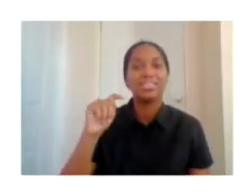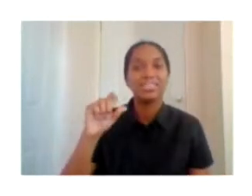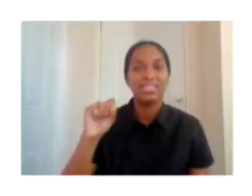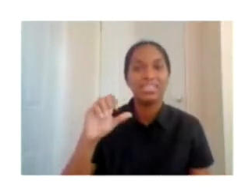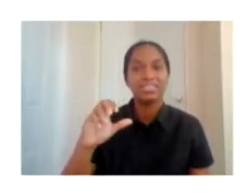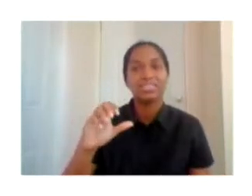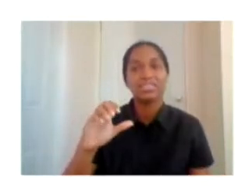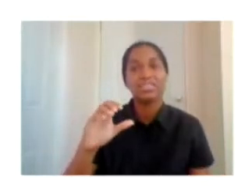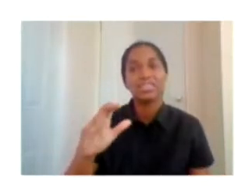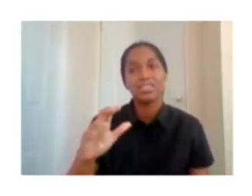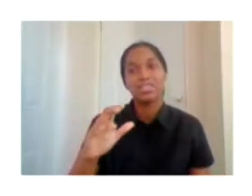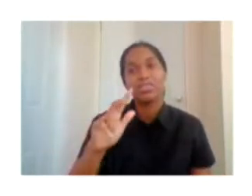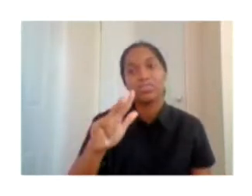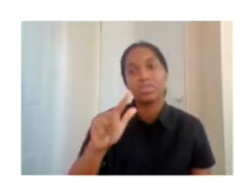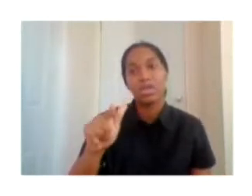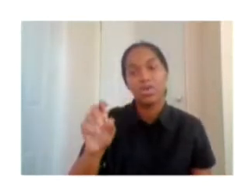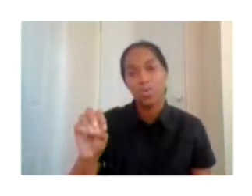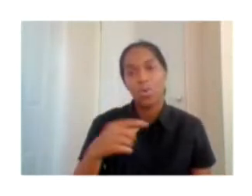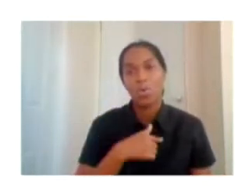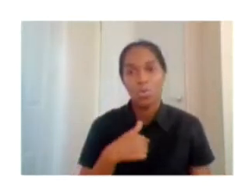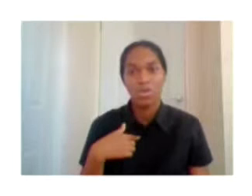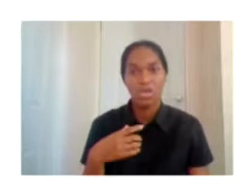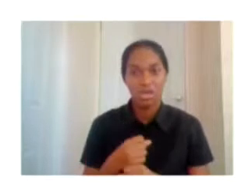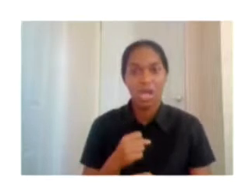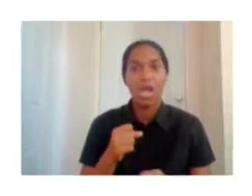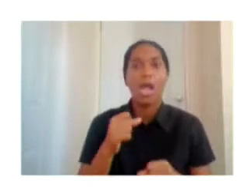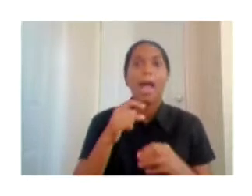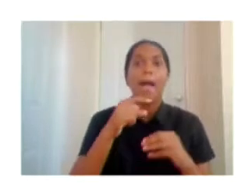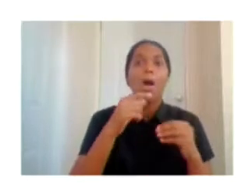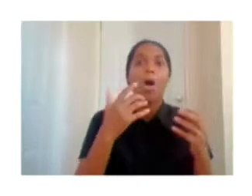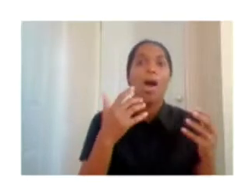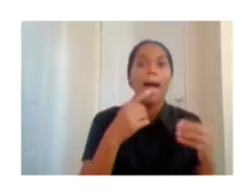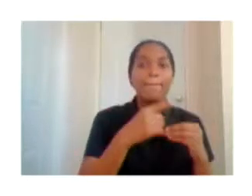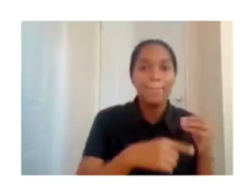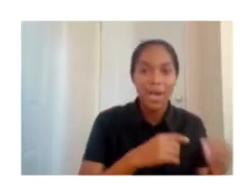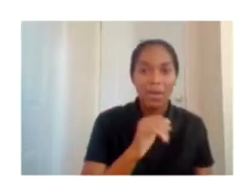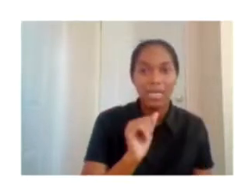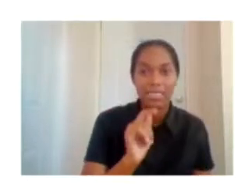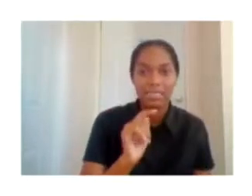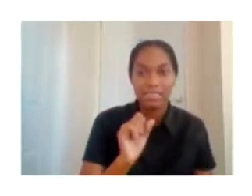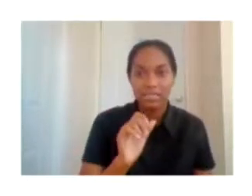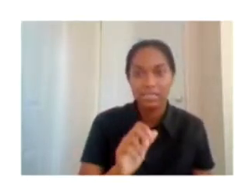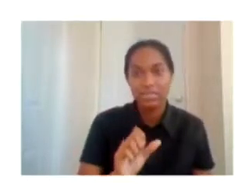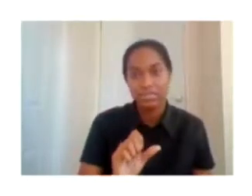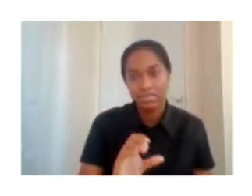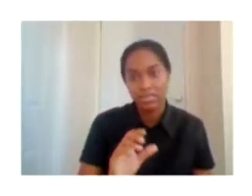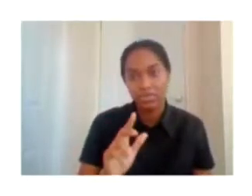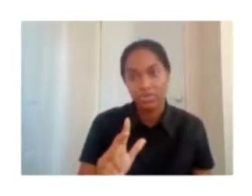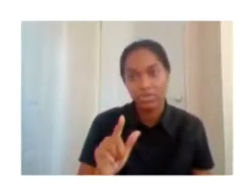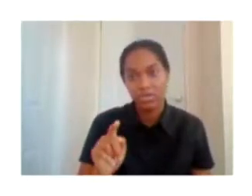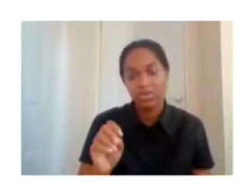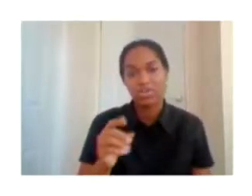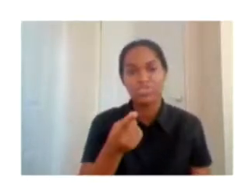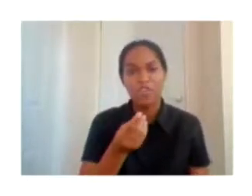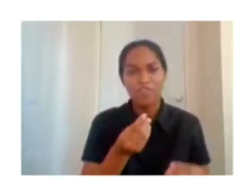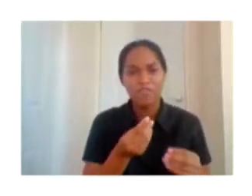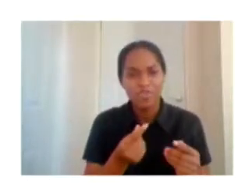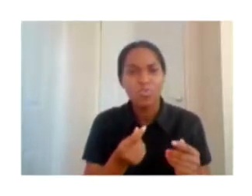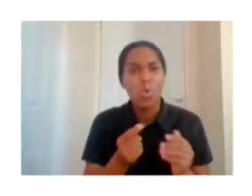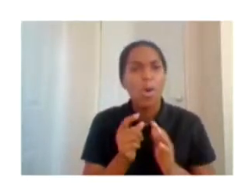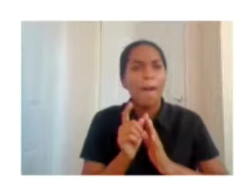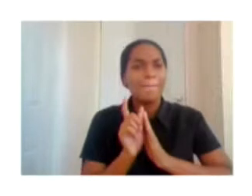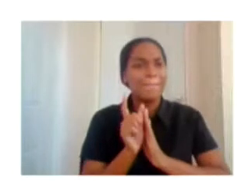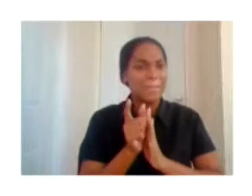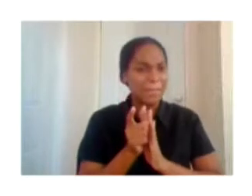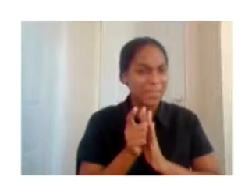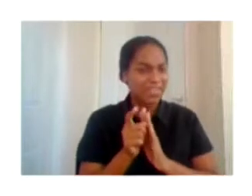3.0. We've got an About ATSC 3.0. There's a cool couple minute video that